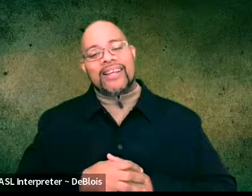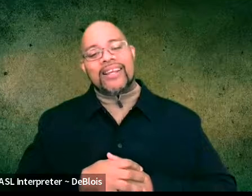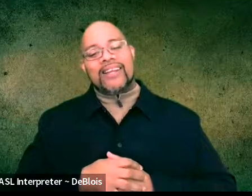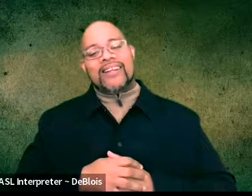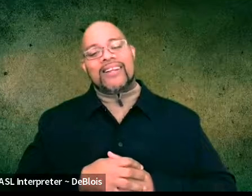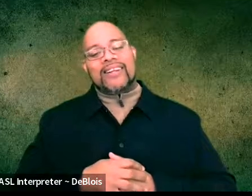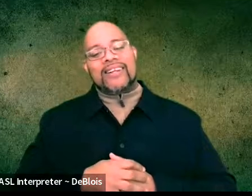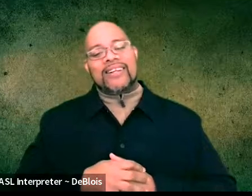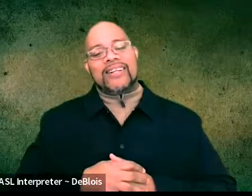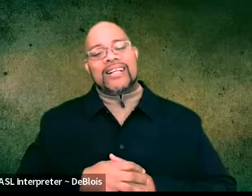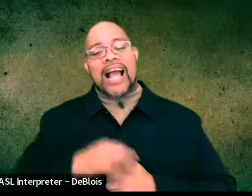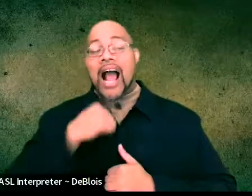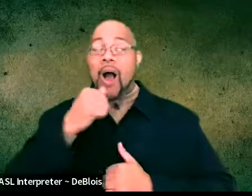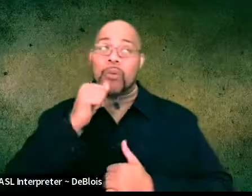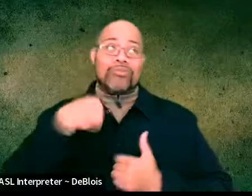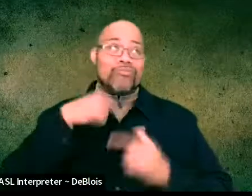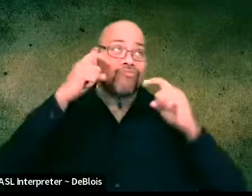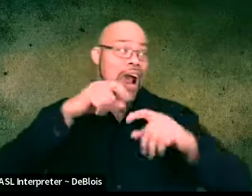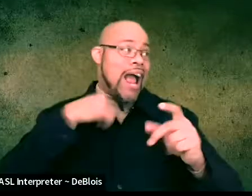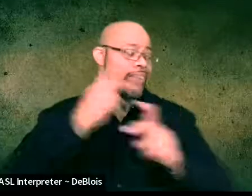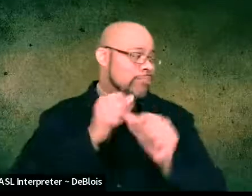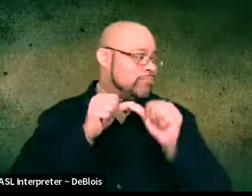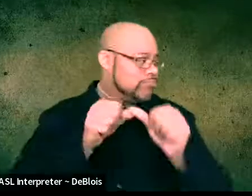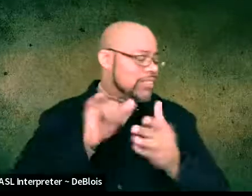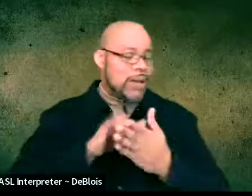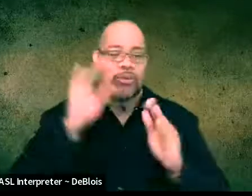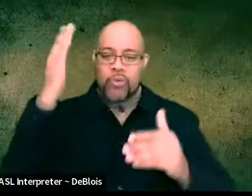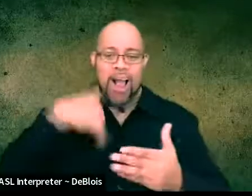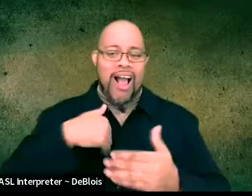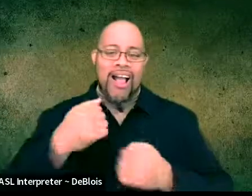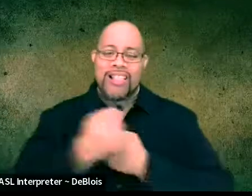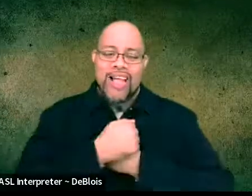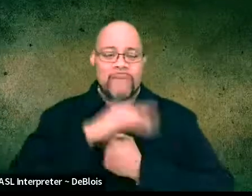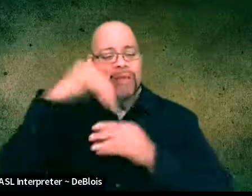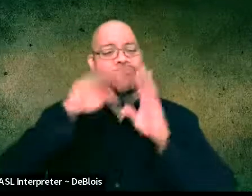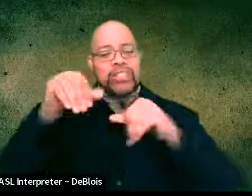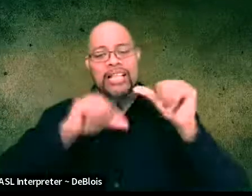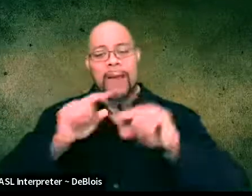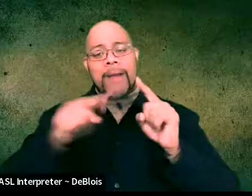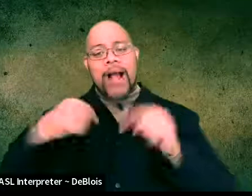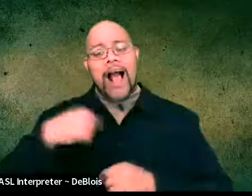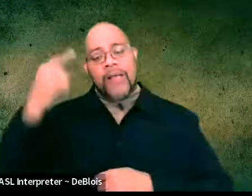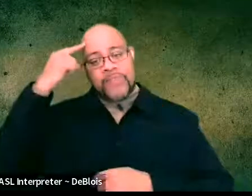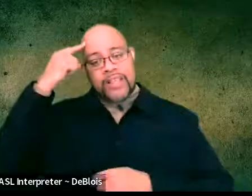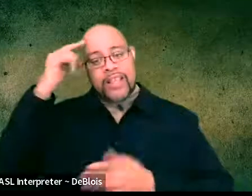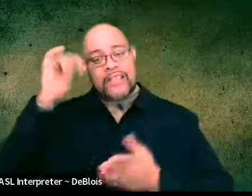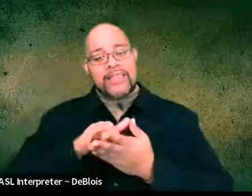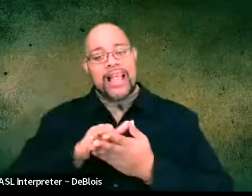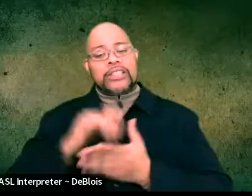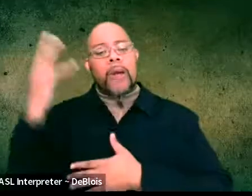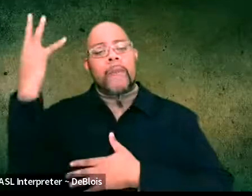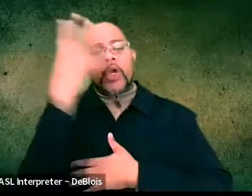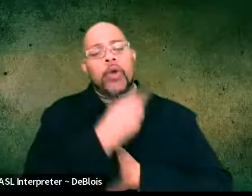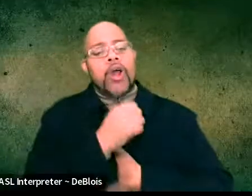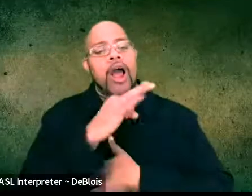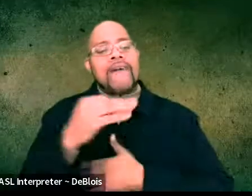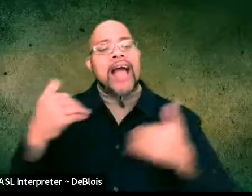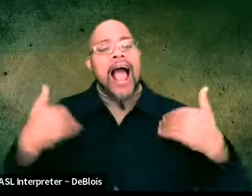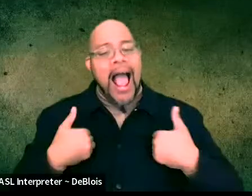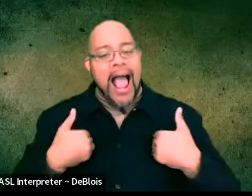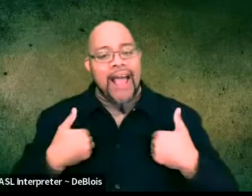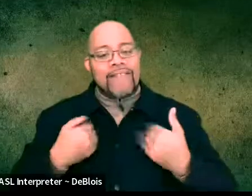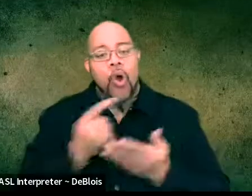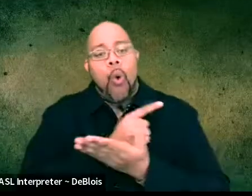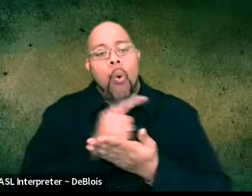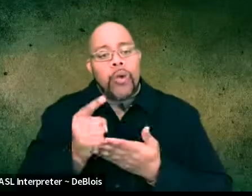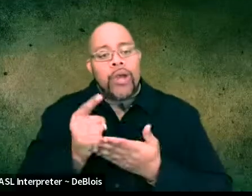I told myself I wasn't gonna cry because I don't gotta keep doing this. Y'all know I love Black and Marine Science, but I think it's the beauty of having just a week